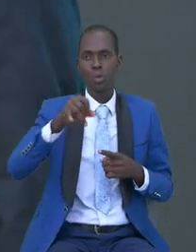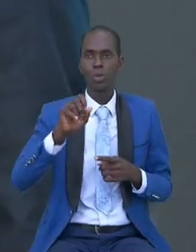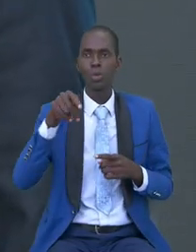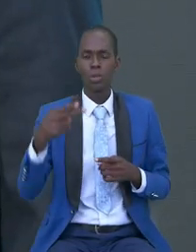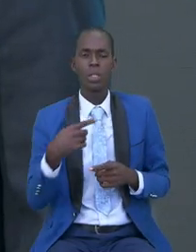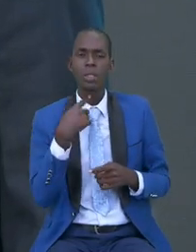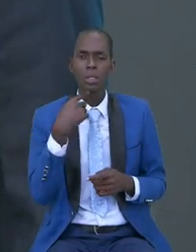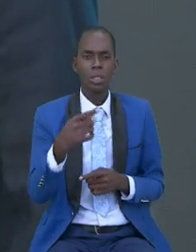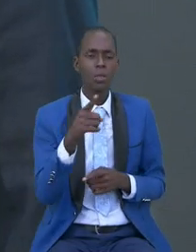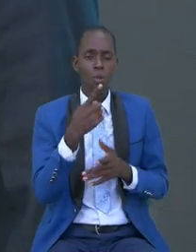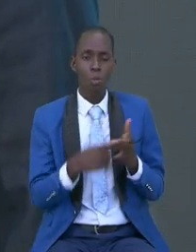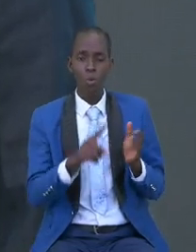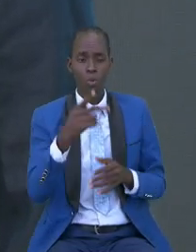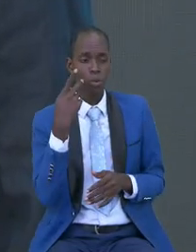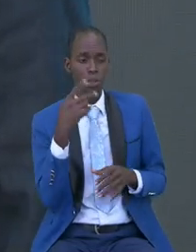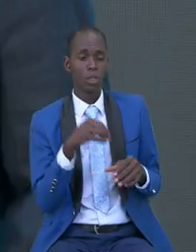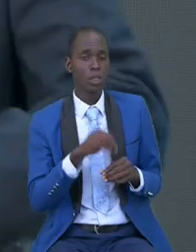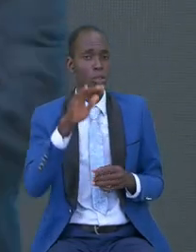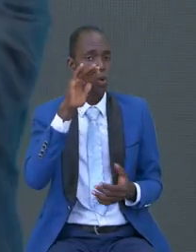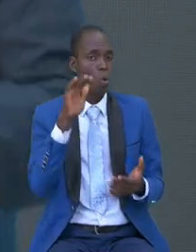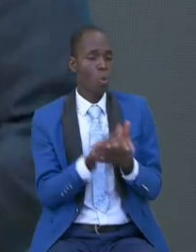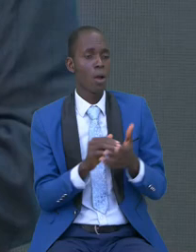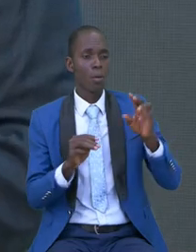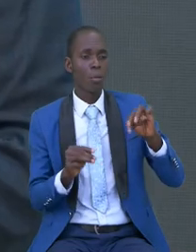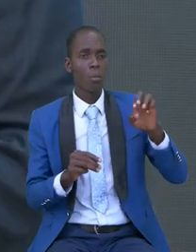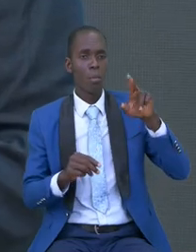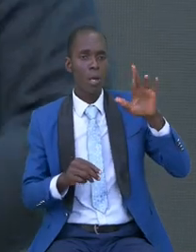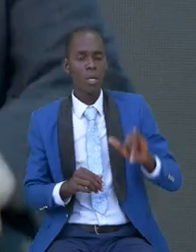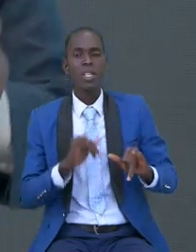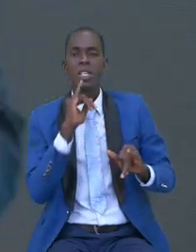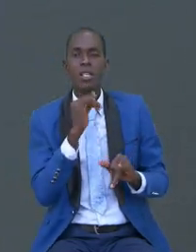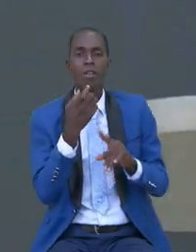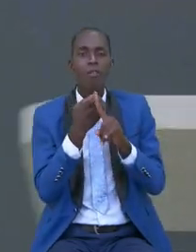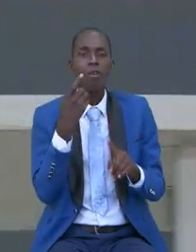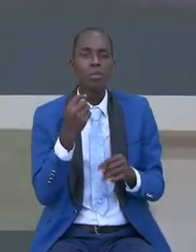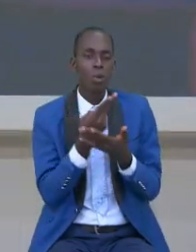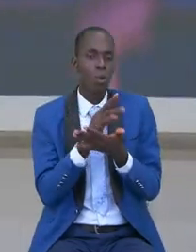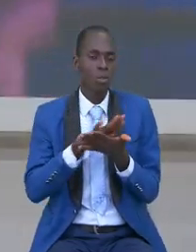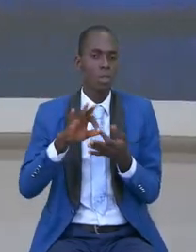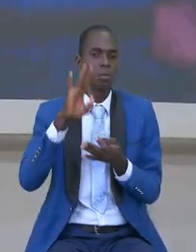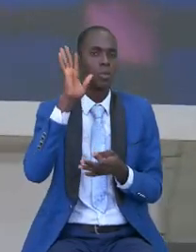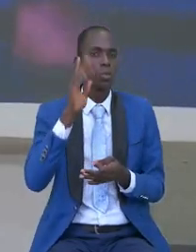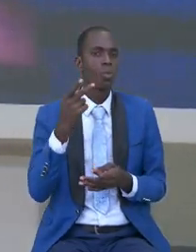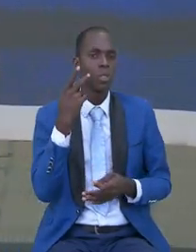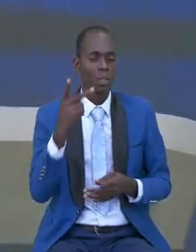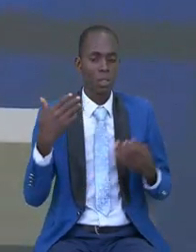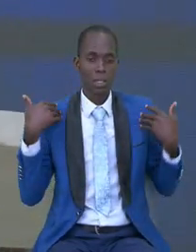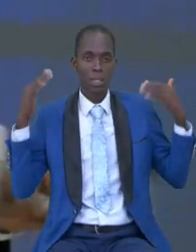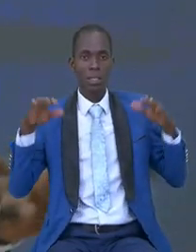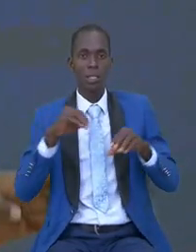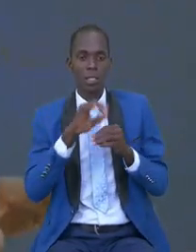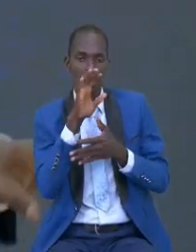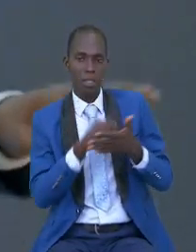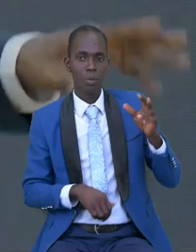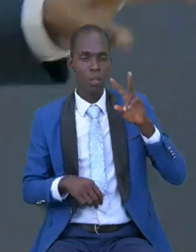you see in your wife, in Mary, is of the Holy Ghost. You find angels in chapter 2,